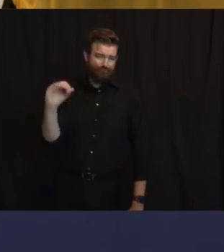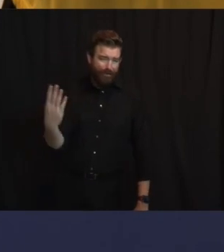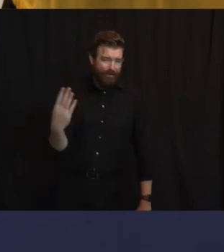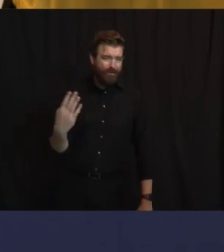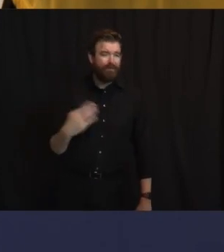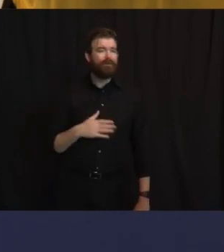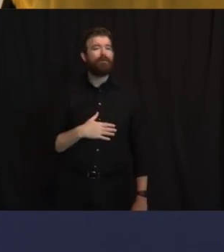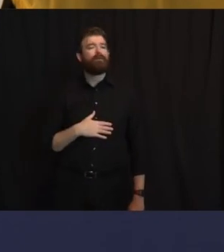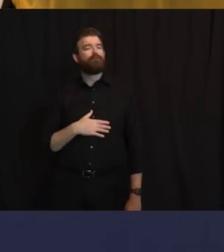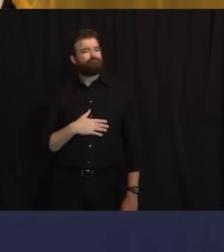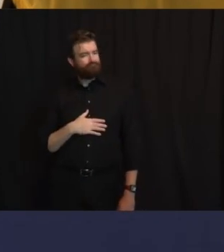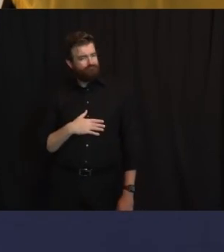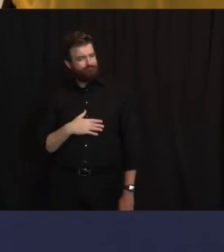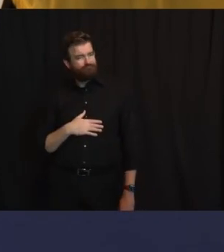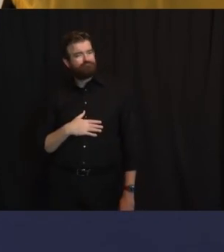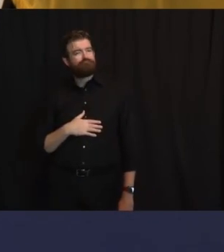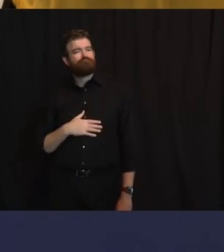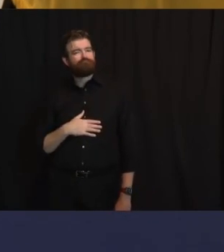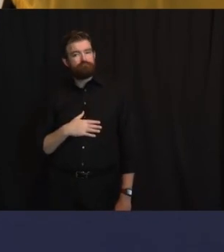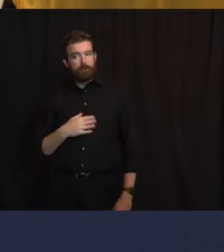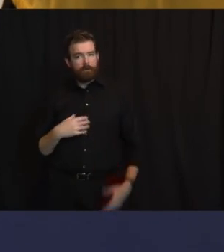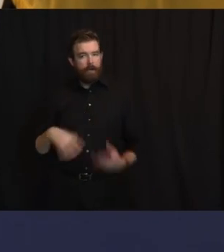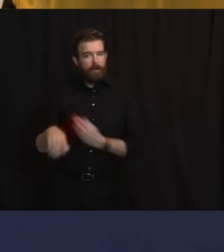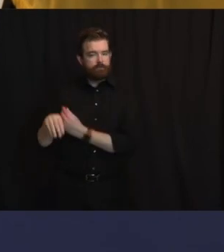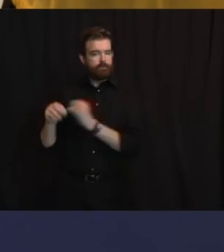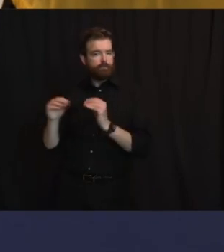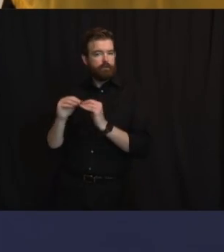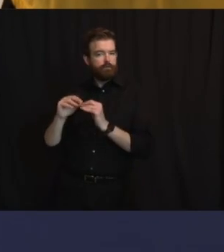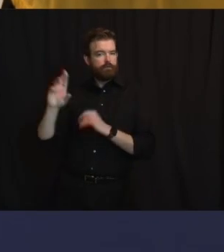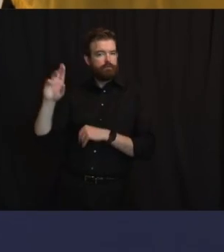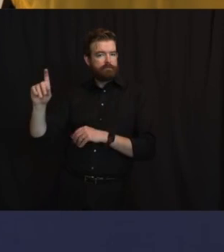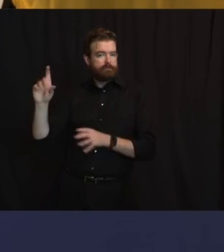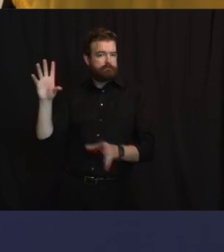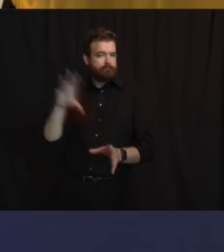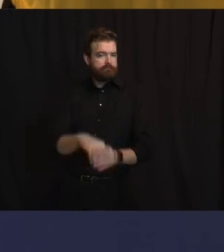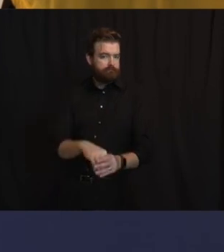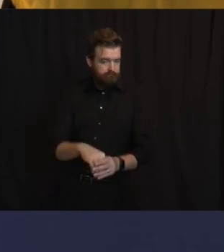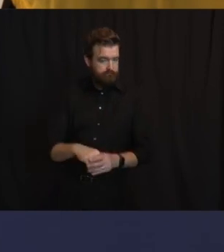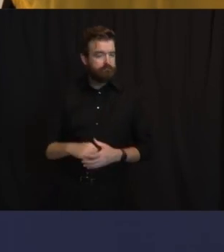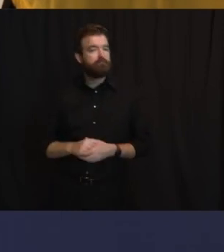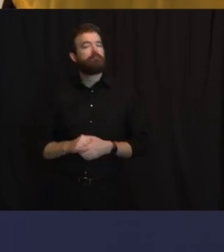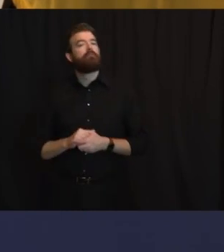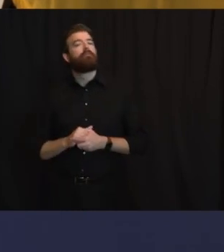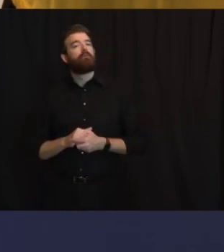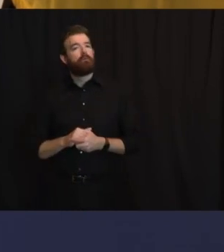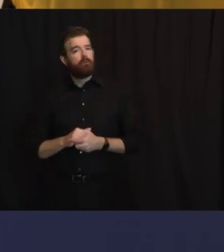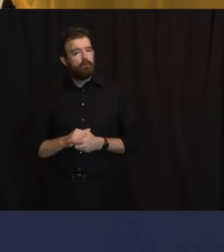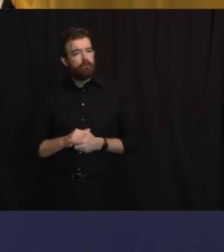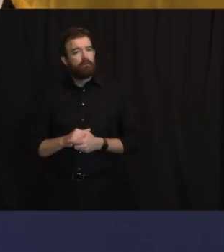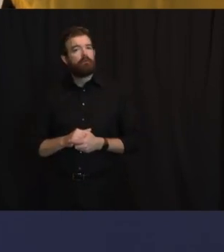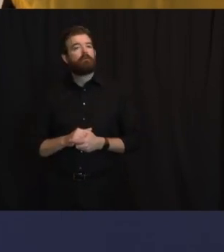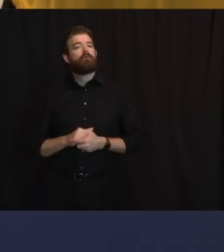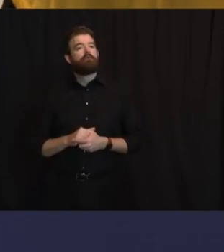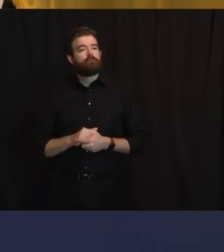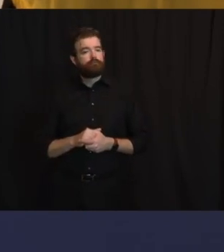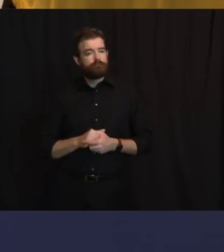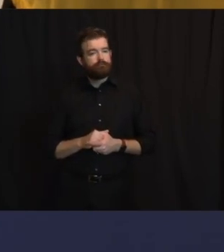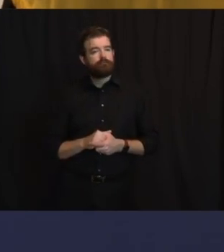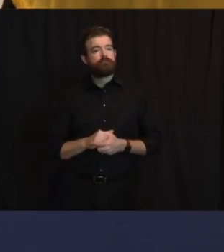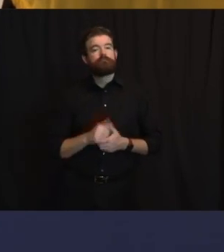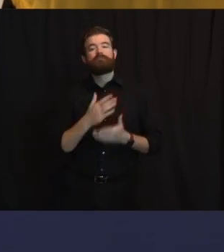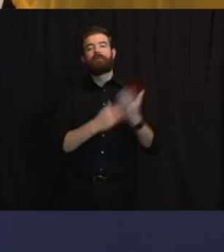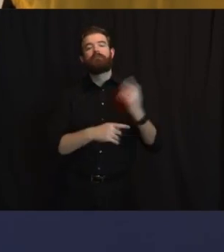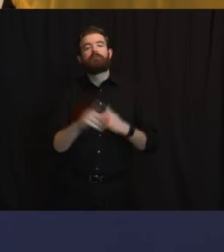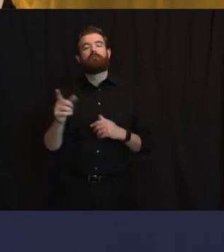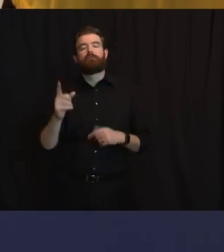either new residents, new staff, or folks who changed their mind, or they may have been sick and couldn't have taken it. But I'll leave